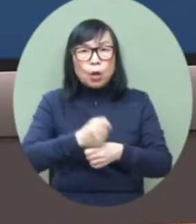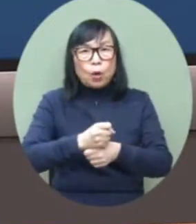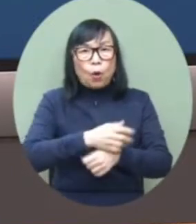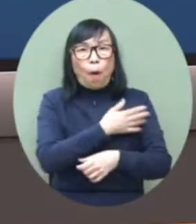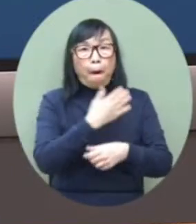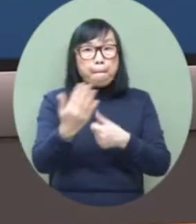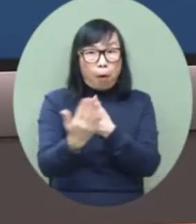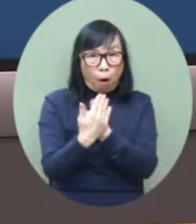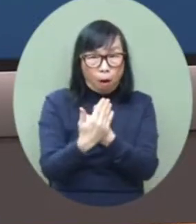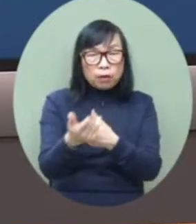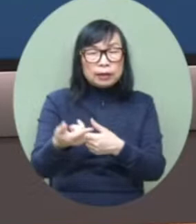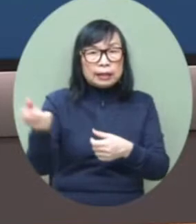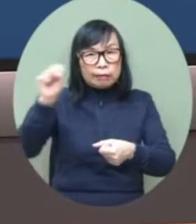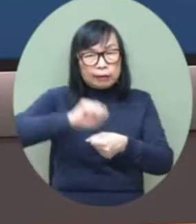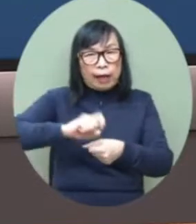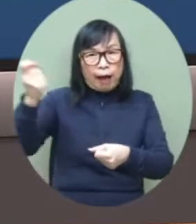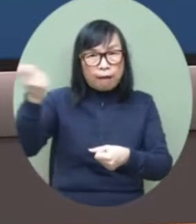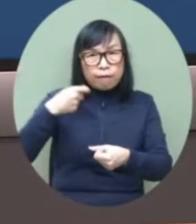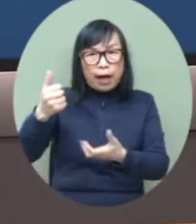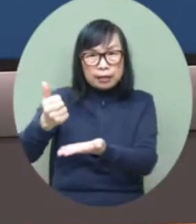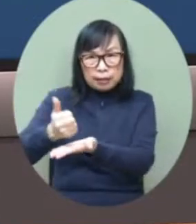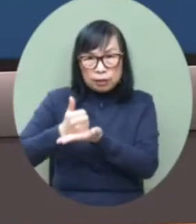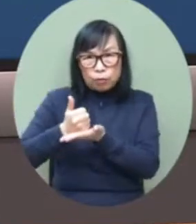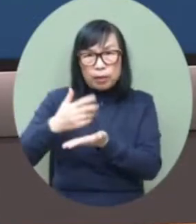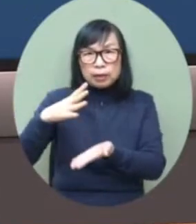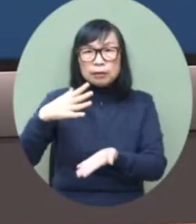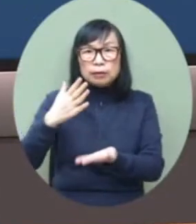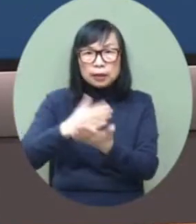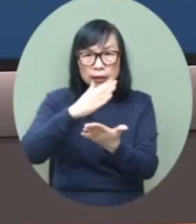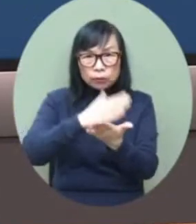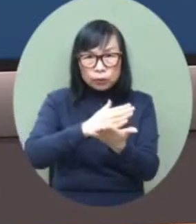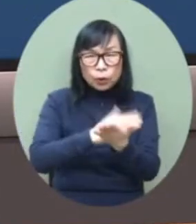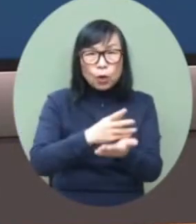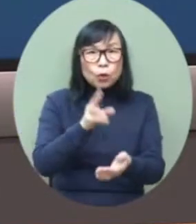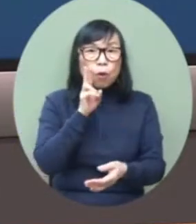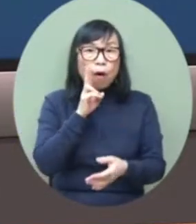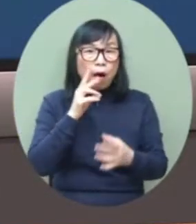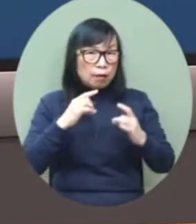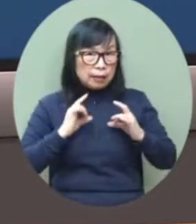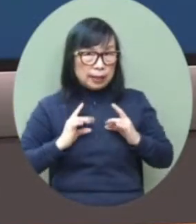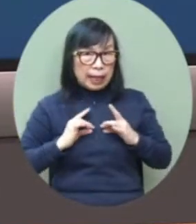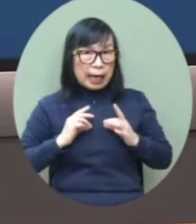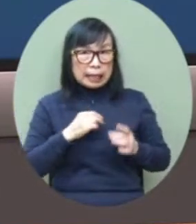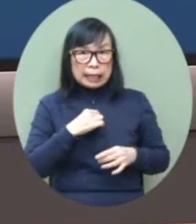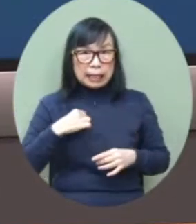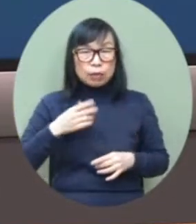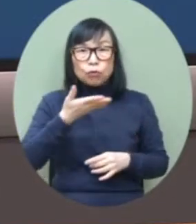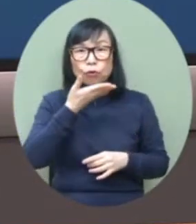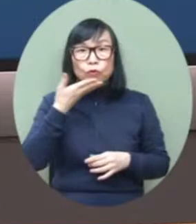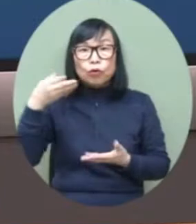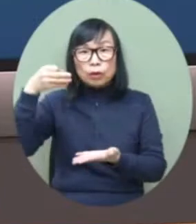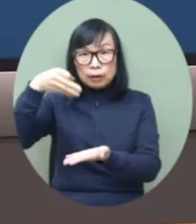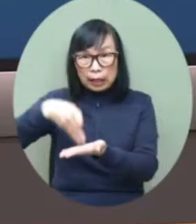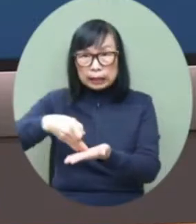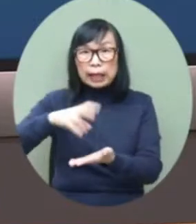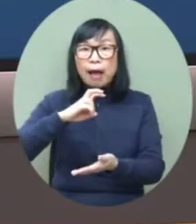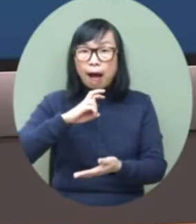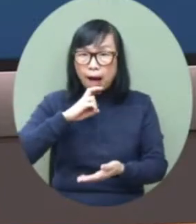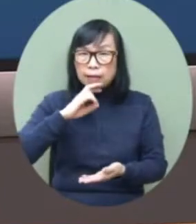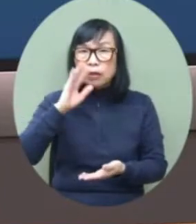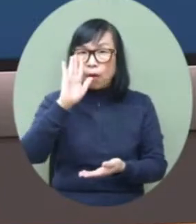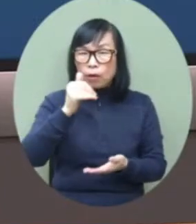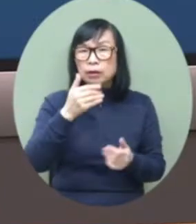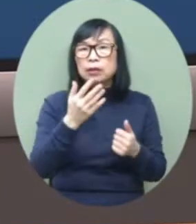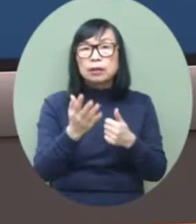lot of medical professionals. We are stepping up our recruitment exercises. So if